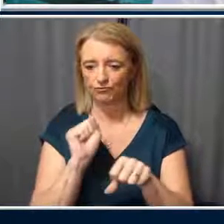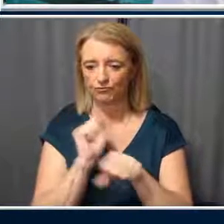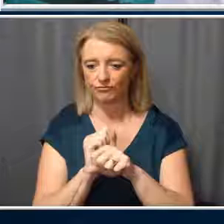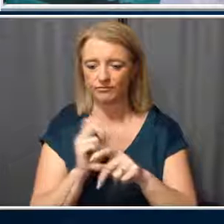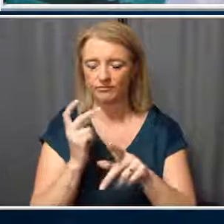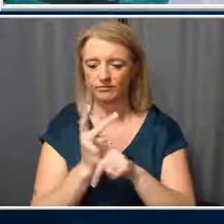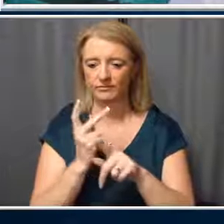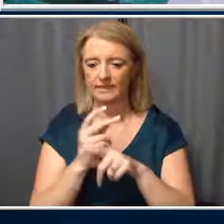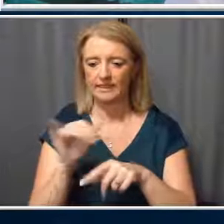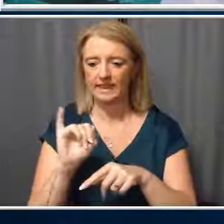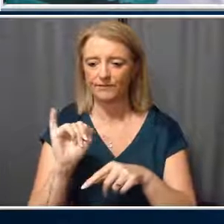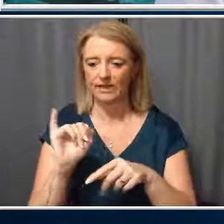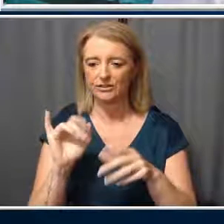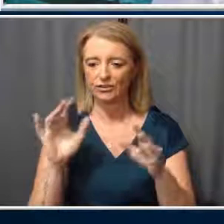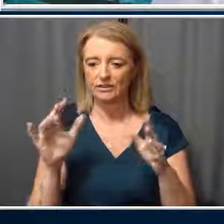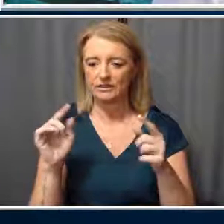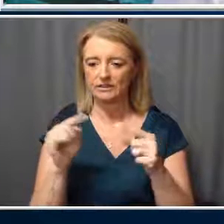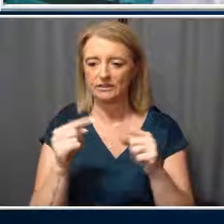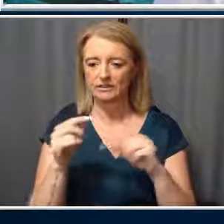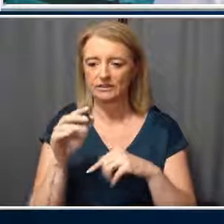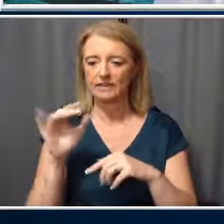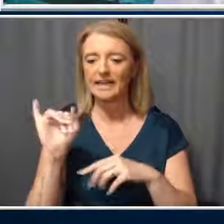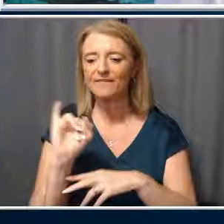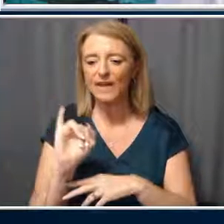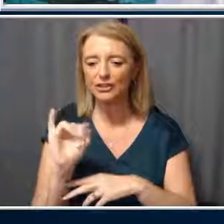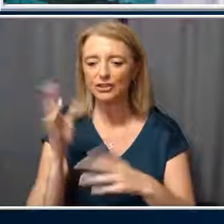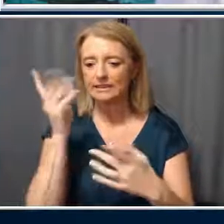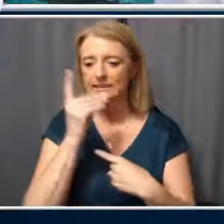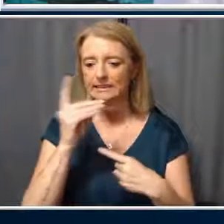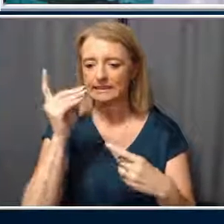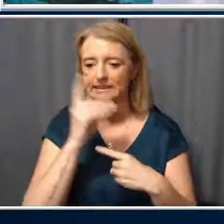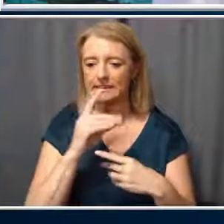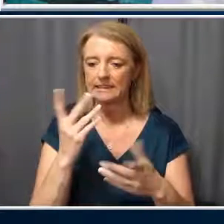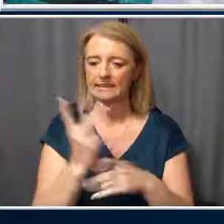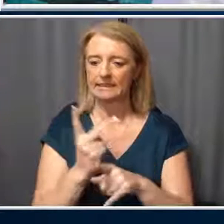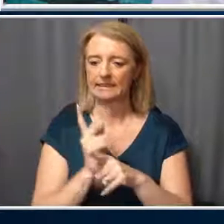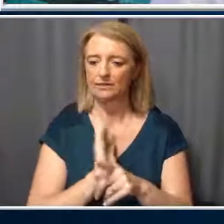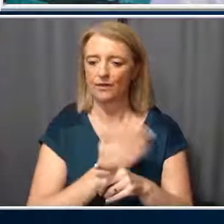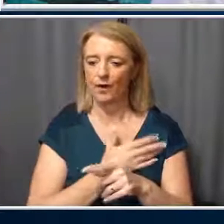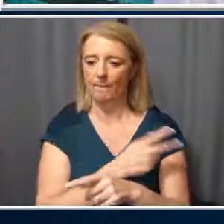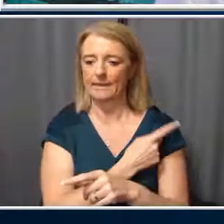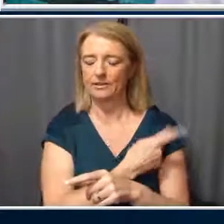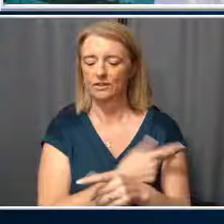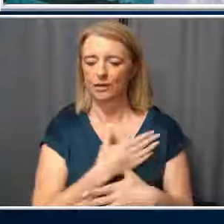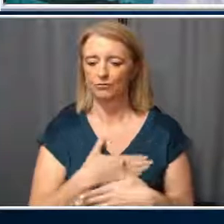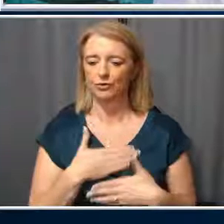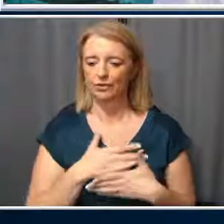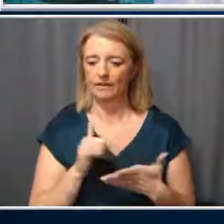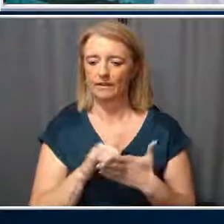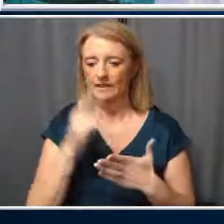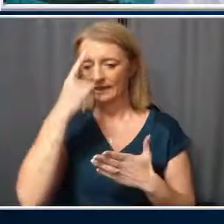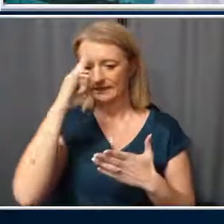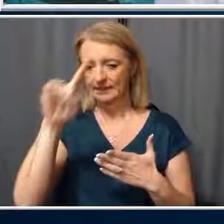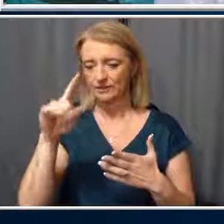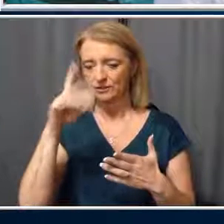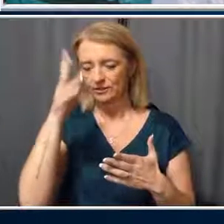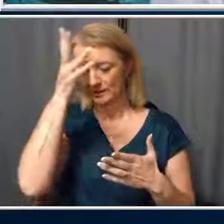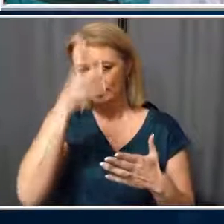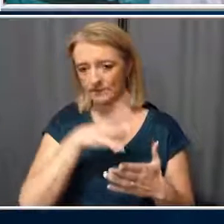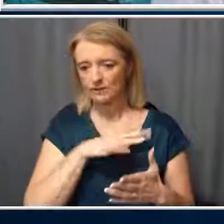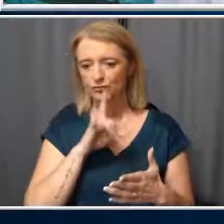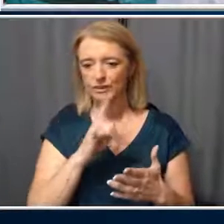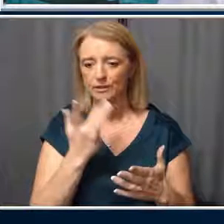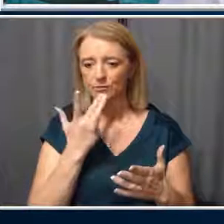Yes. And to the COVID count itself, so just as you said before, and we talked about decreasing overall in respiratory